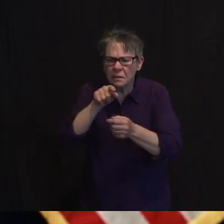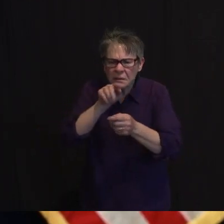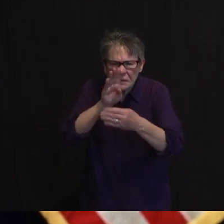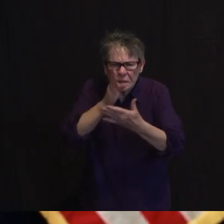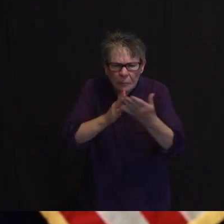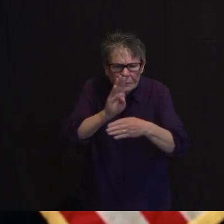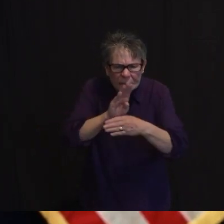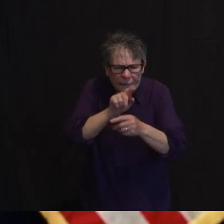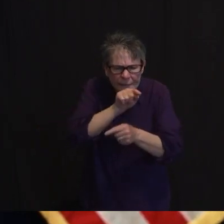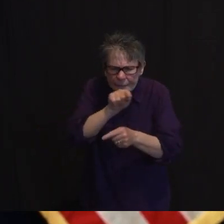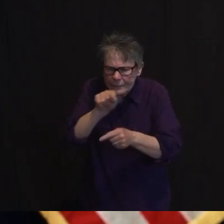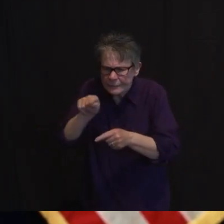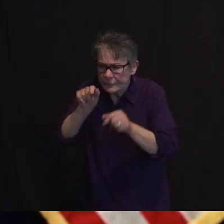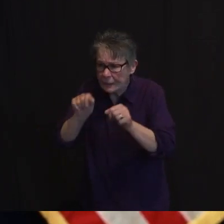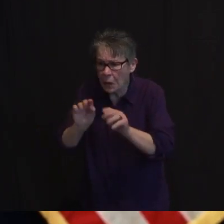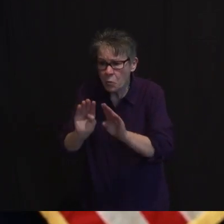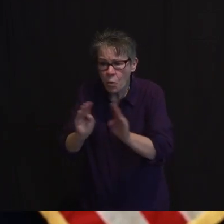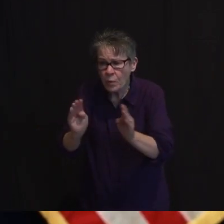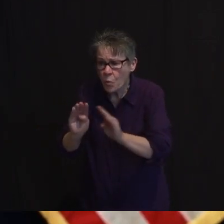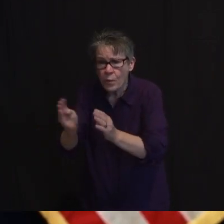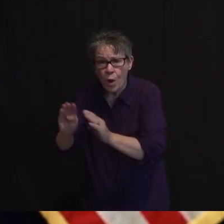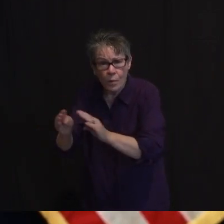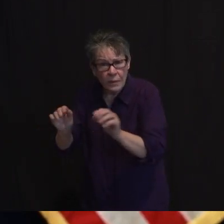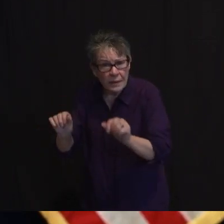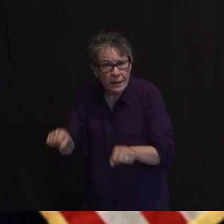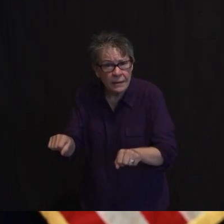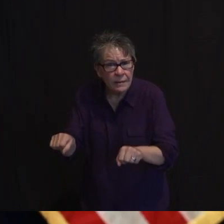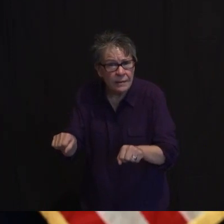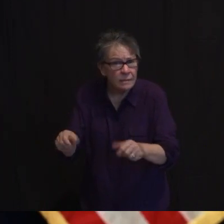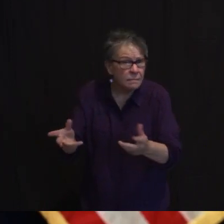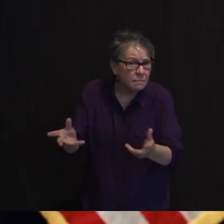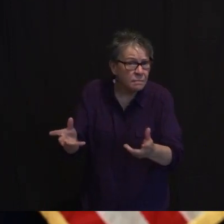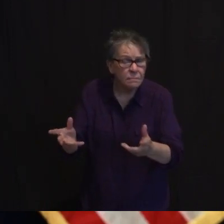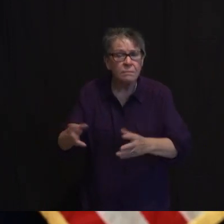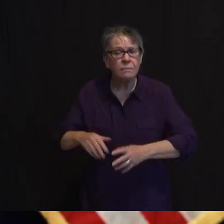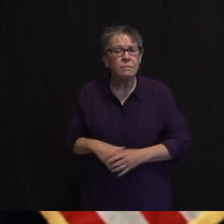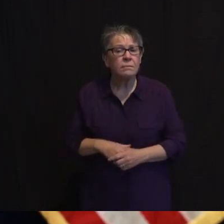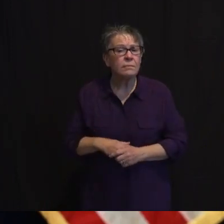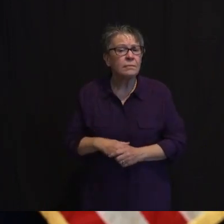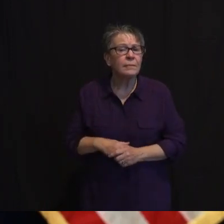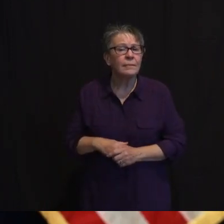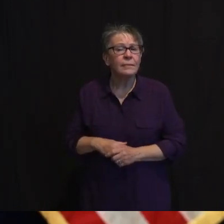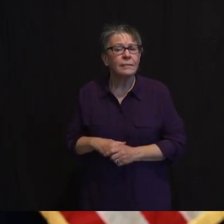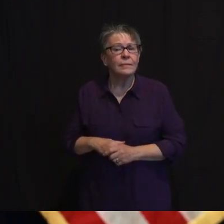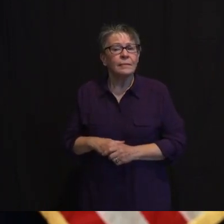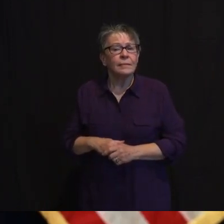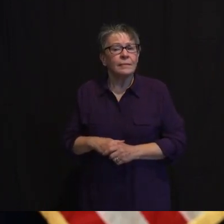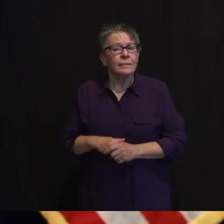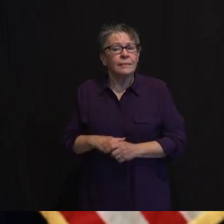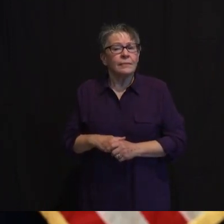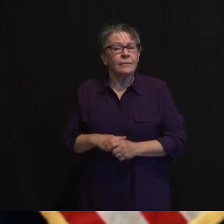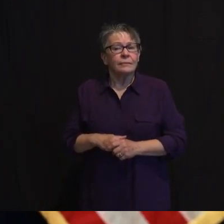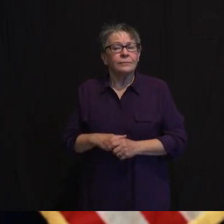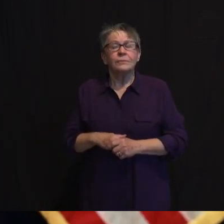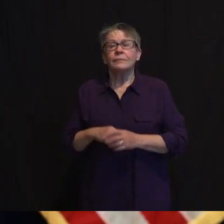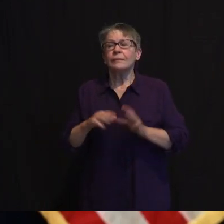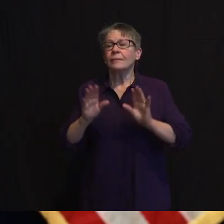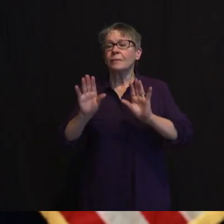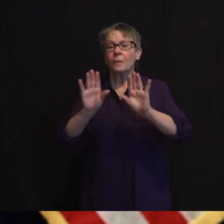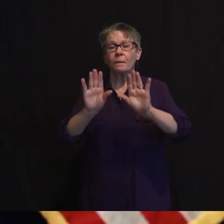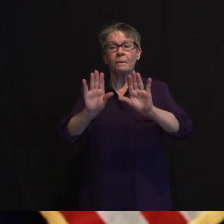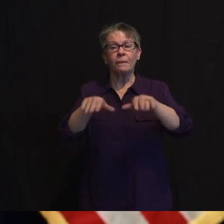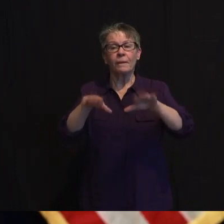starts? Recognize I'm practicing without a license as a medical and health matter, so I'm going to very quickly turn to the experts. I think it's too early to